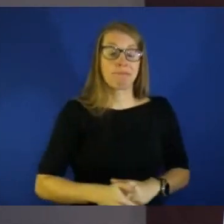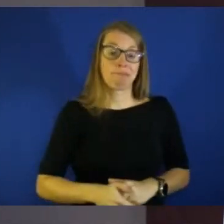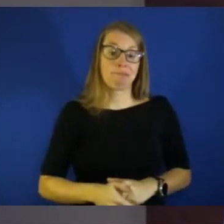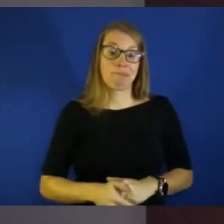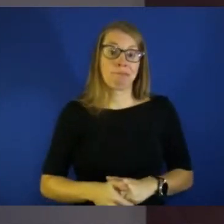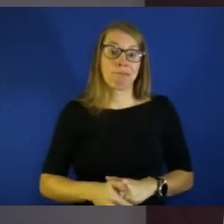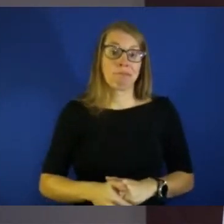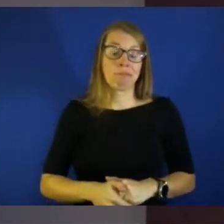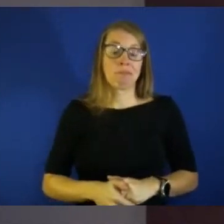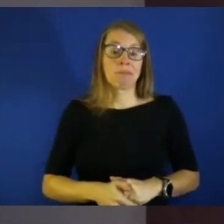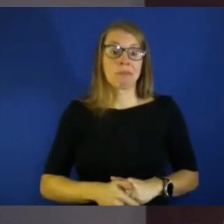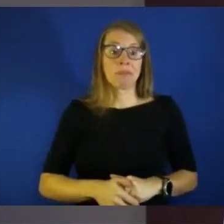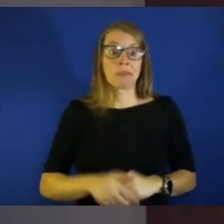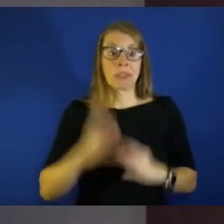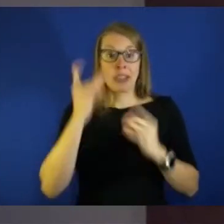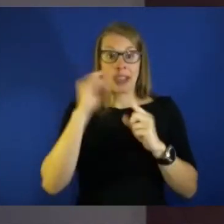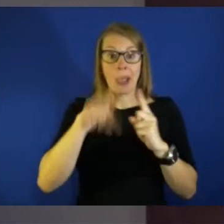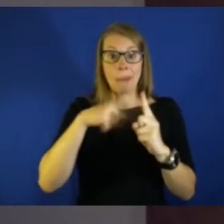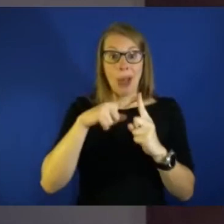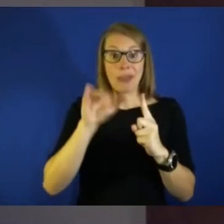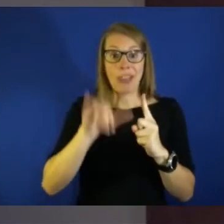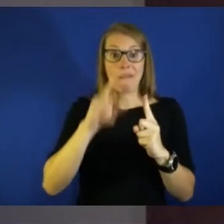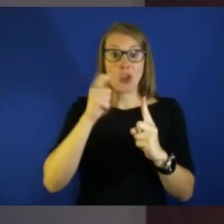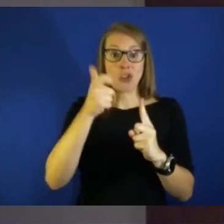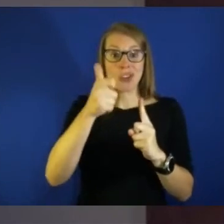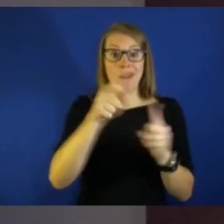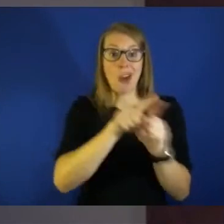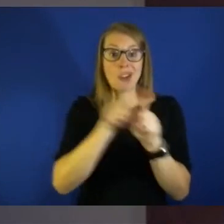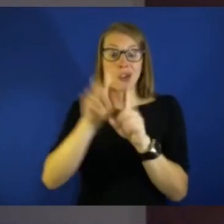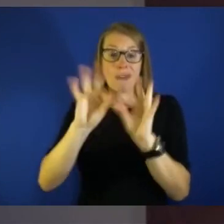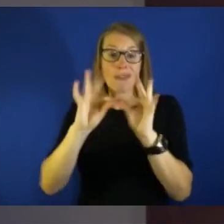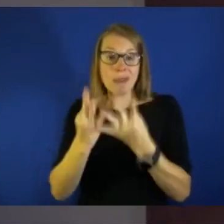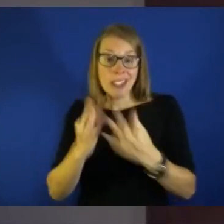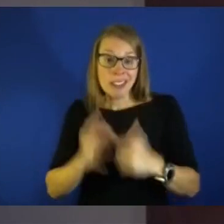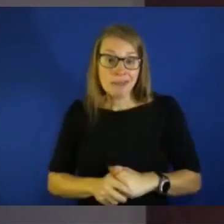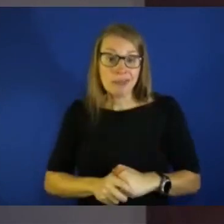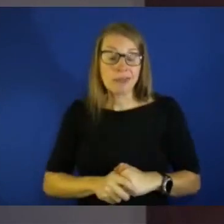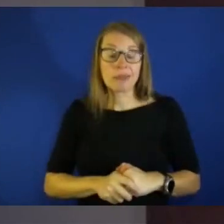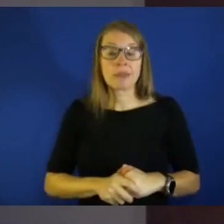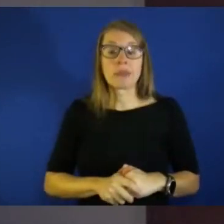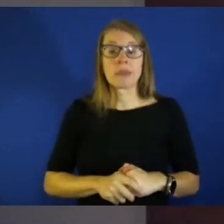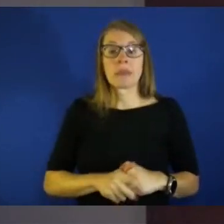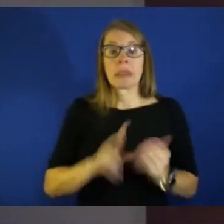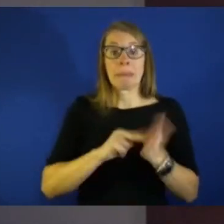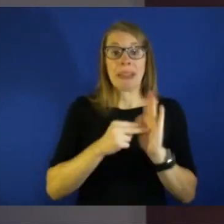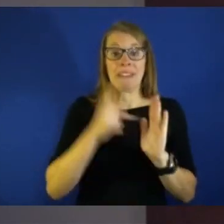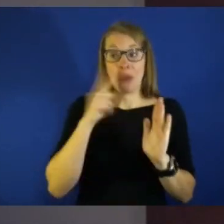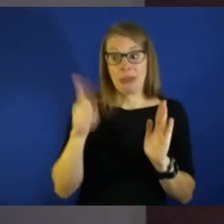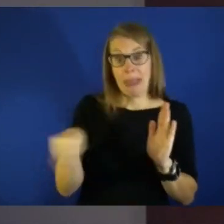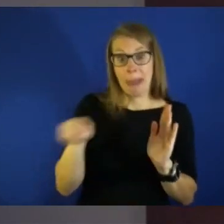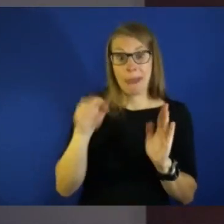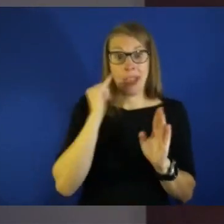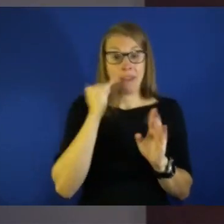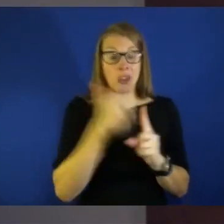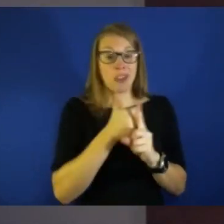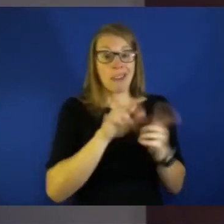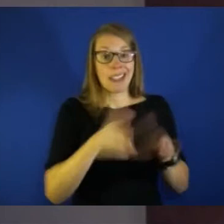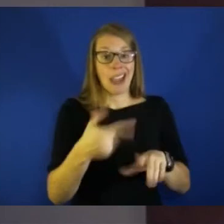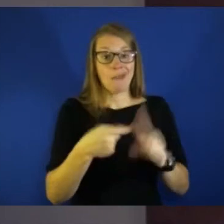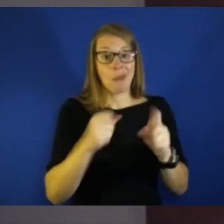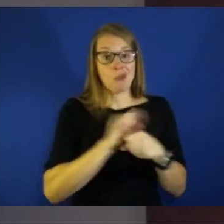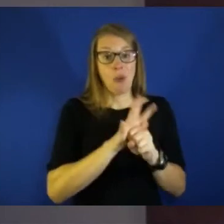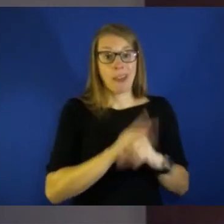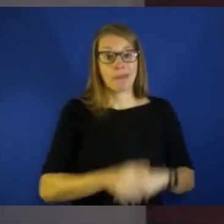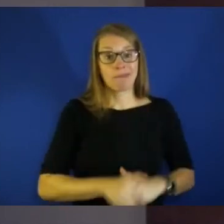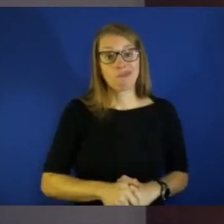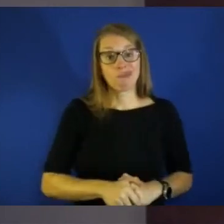Think about that for yourself, but think about that for your family. Think about what it would mean to them if you died from COVID. So